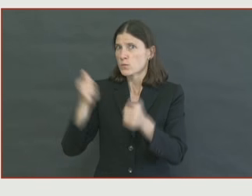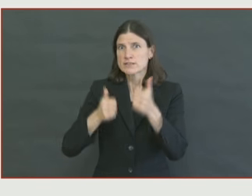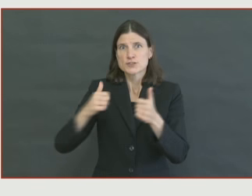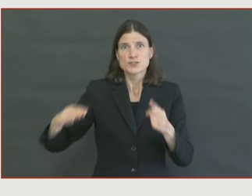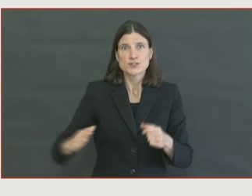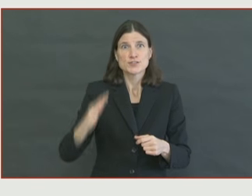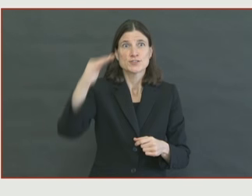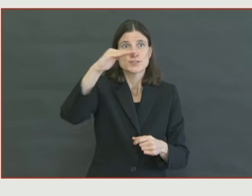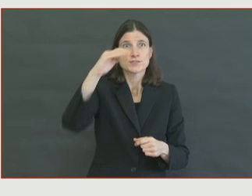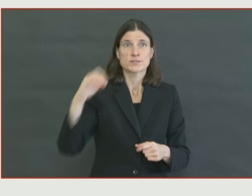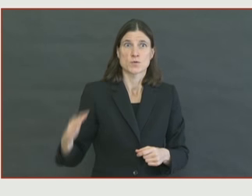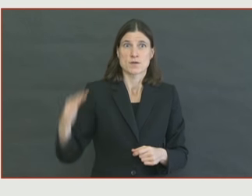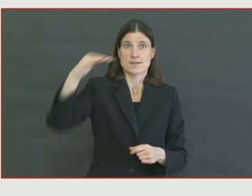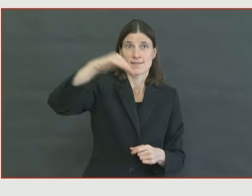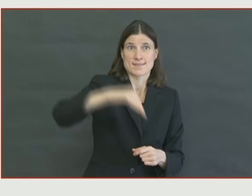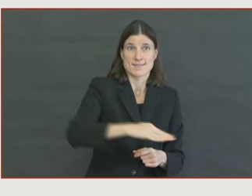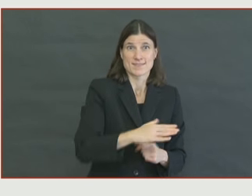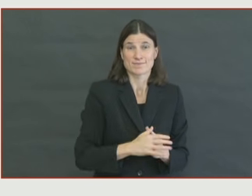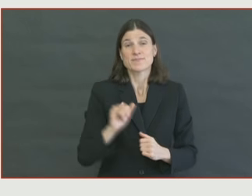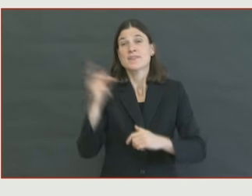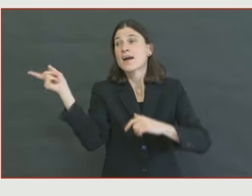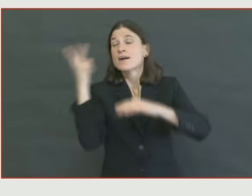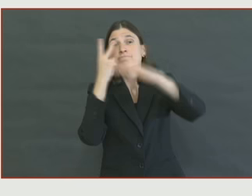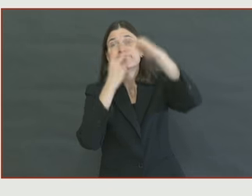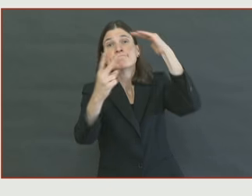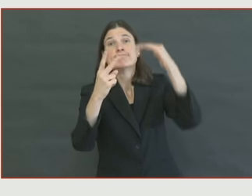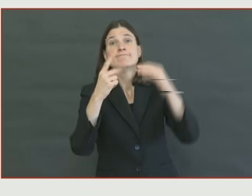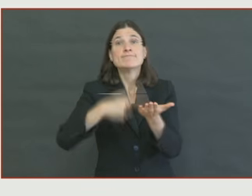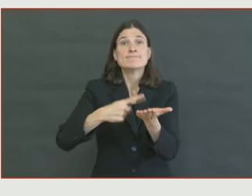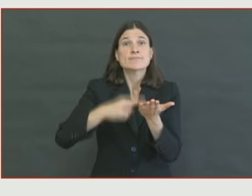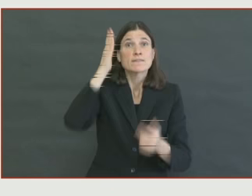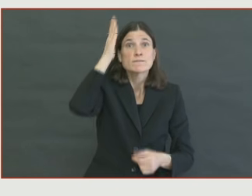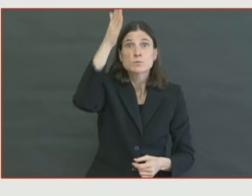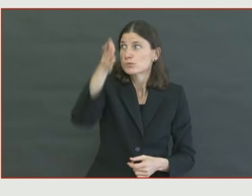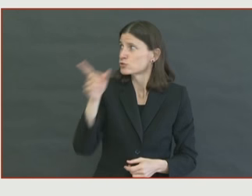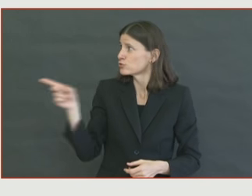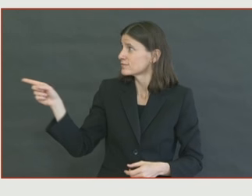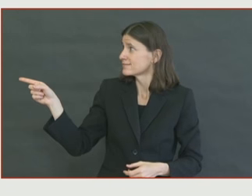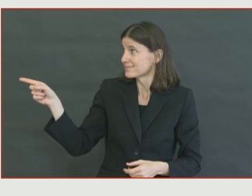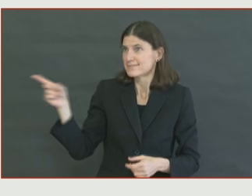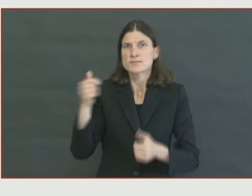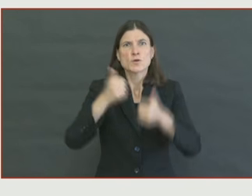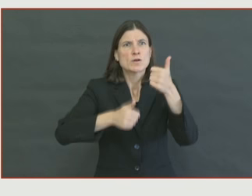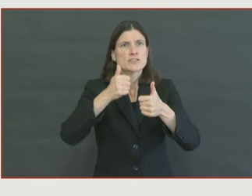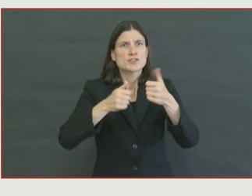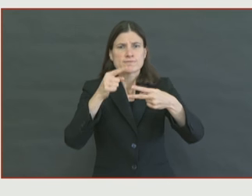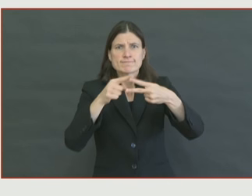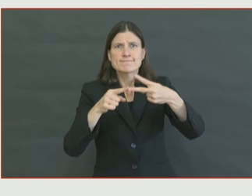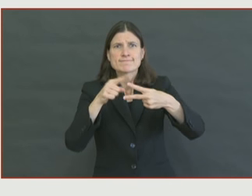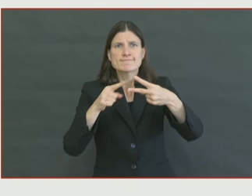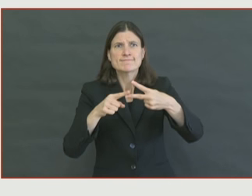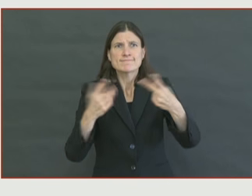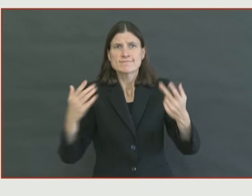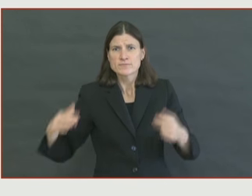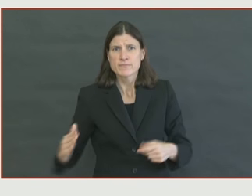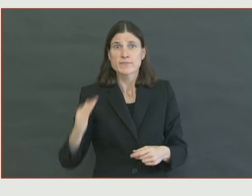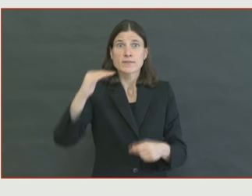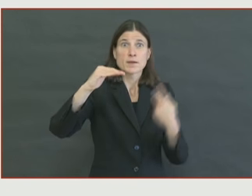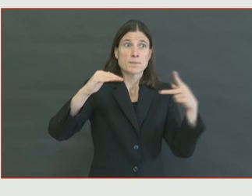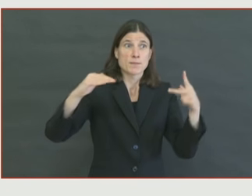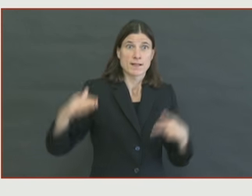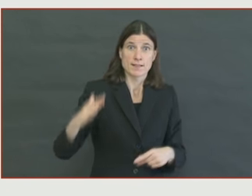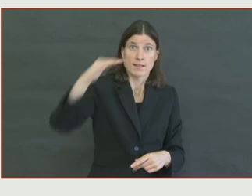example, tomorrow, through the week, and going forward. We all need to continue to support each other in making the